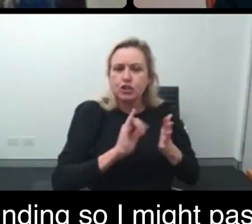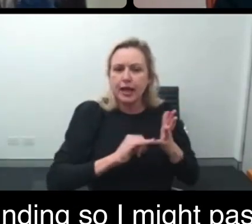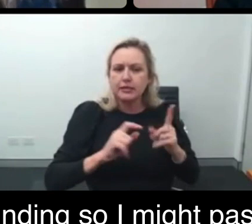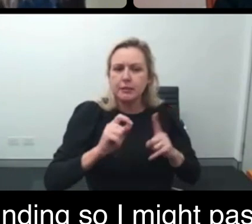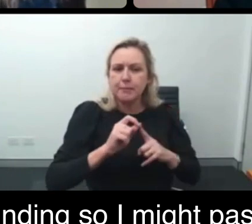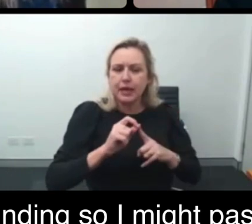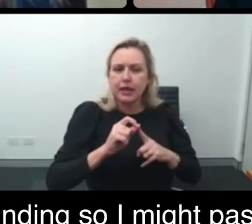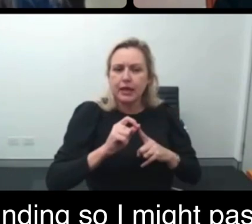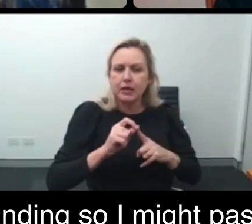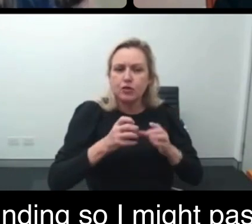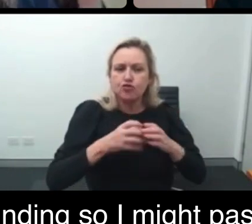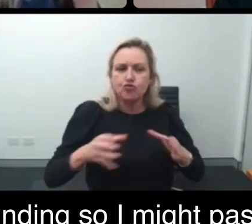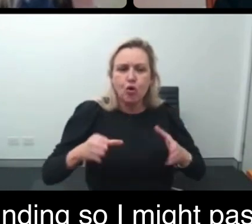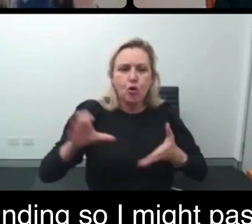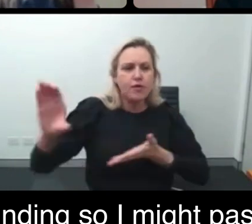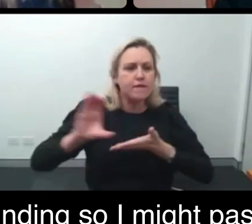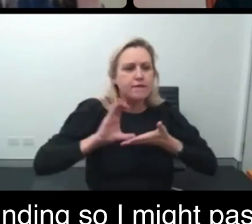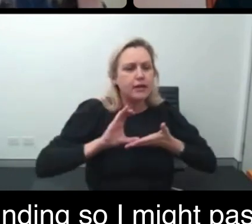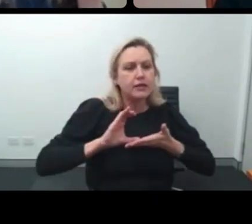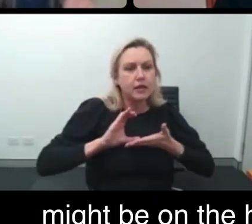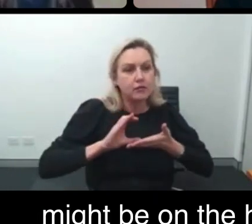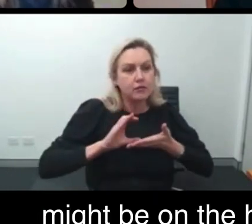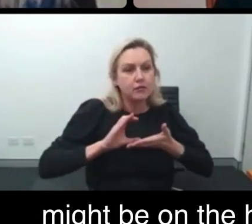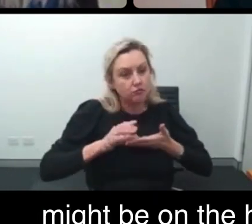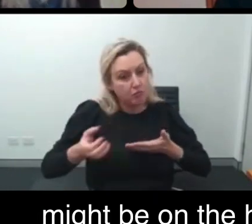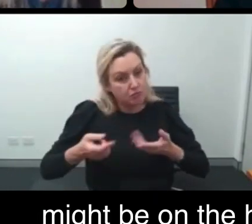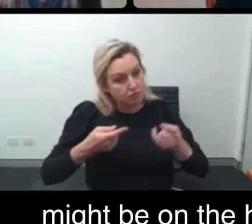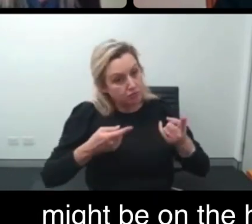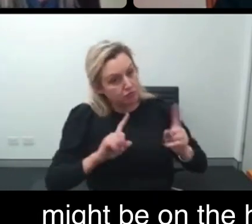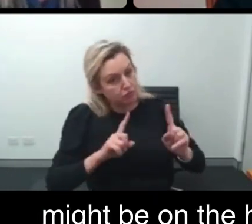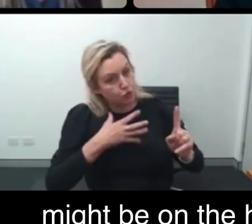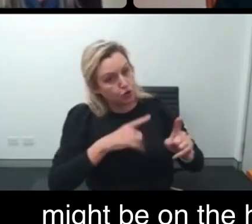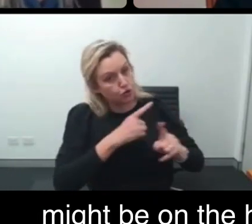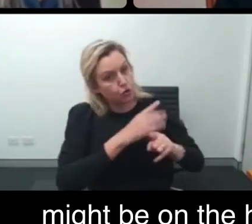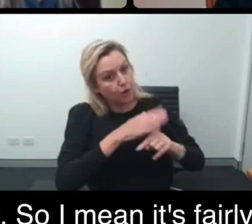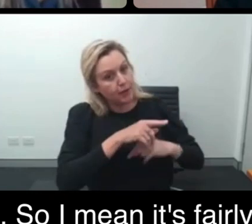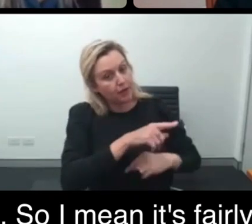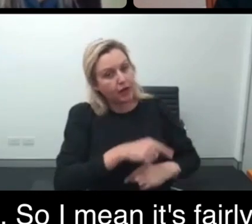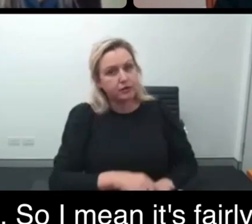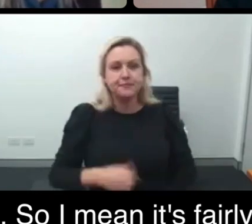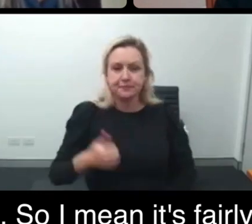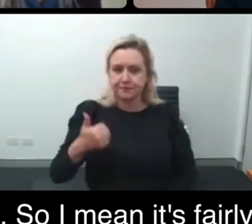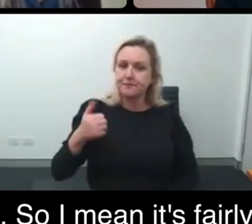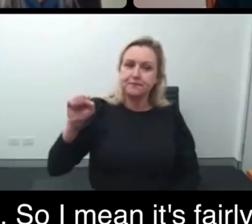funding, so I might pass to you to talk about what might be on the horizon in that regard. Yep.